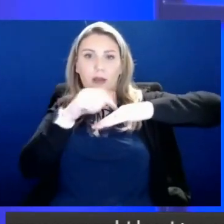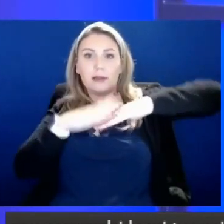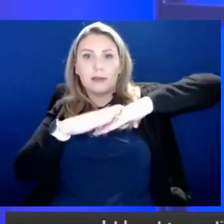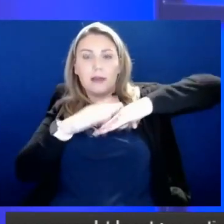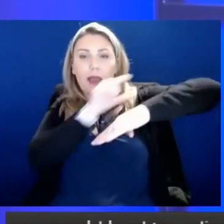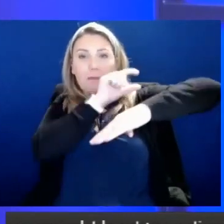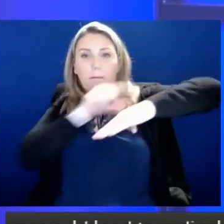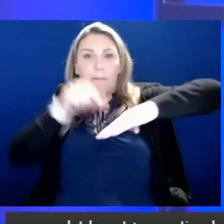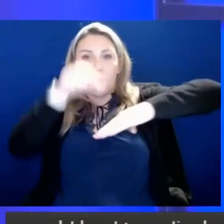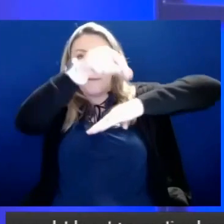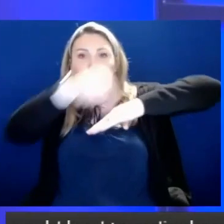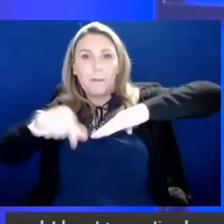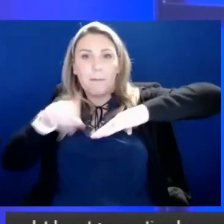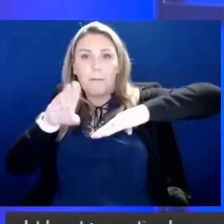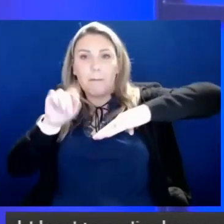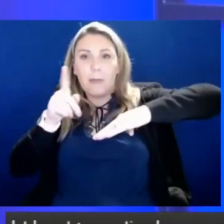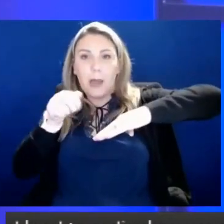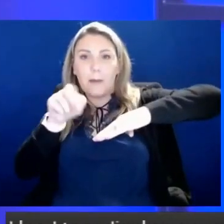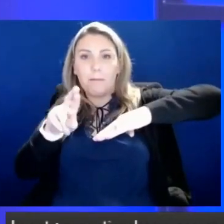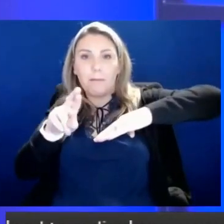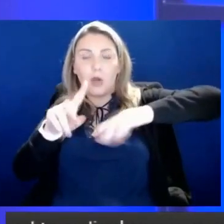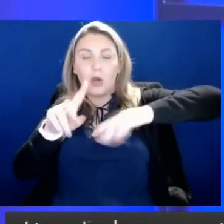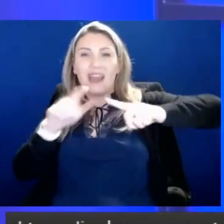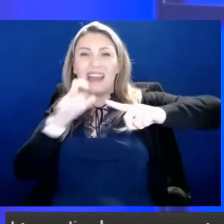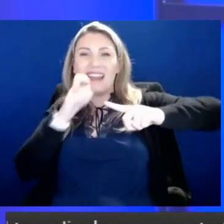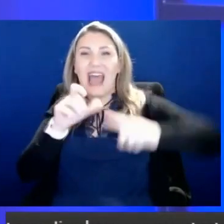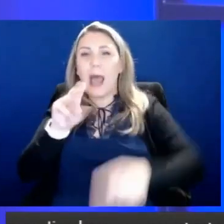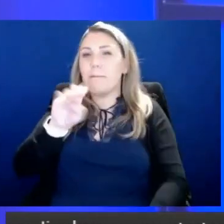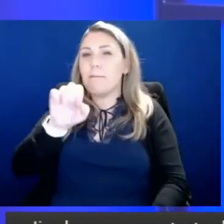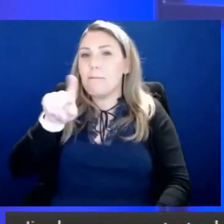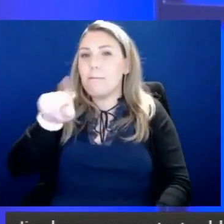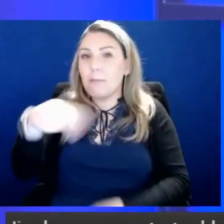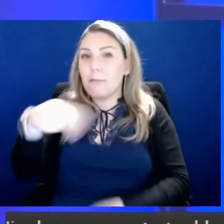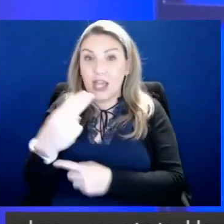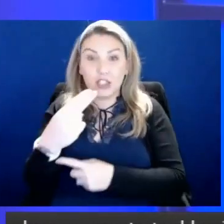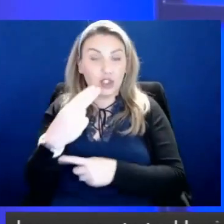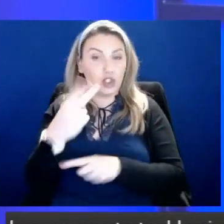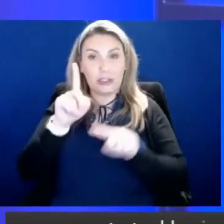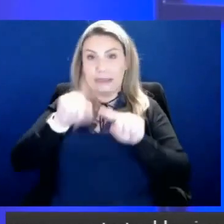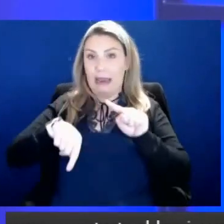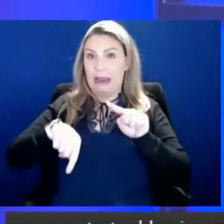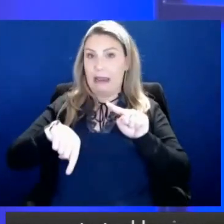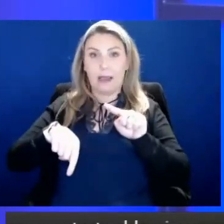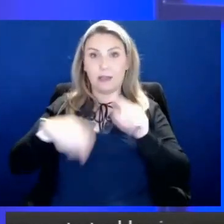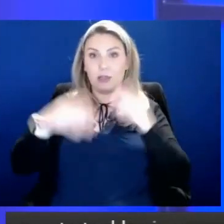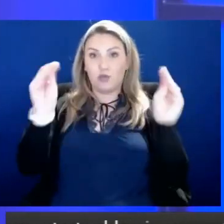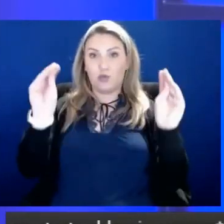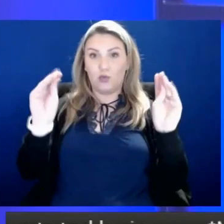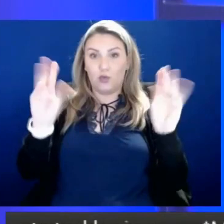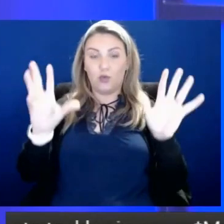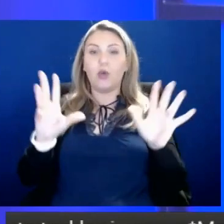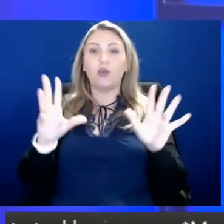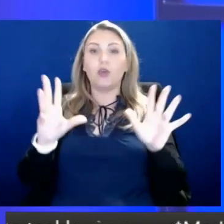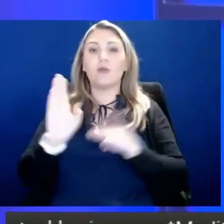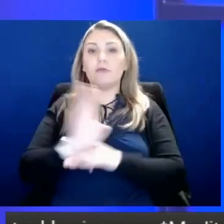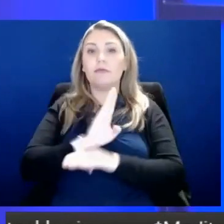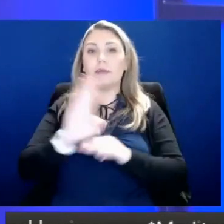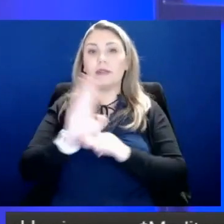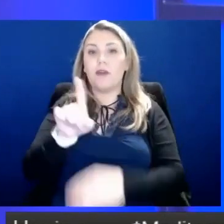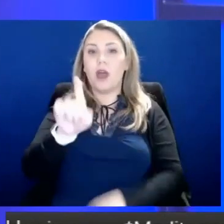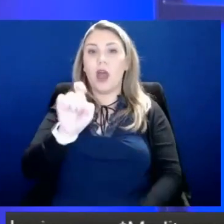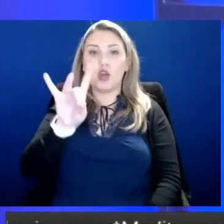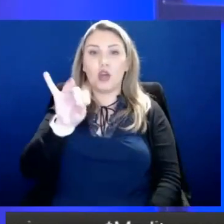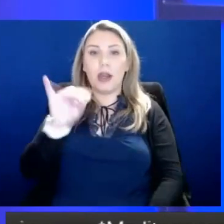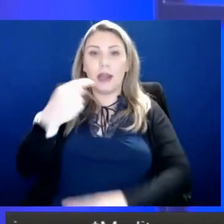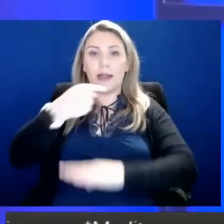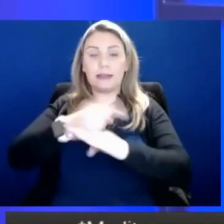but not padded mesh crib liners, they can no longer be sold. So companies have 180 days to make changes and